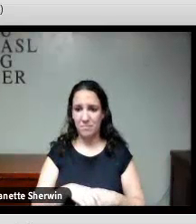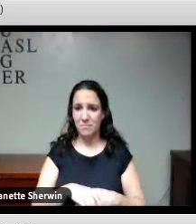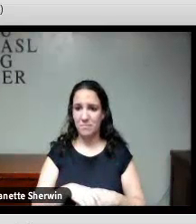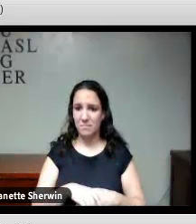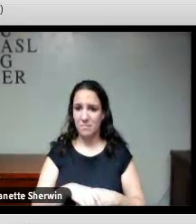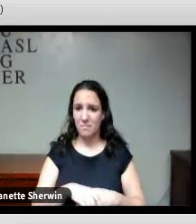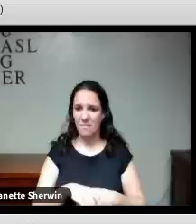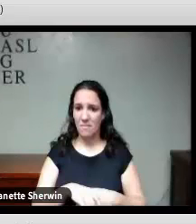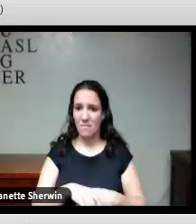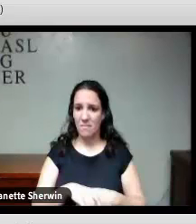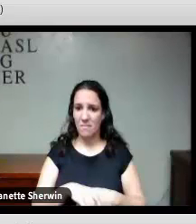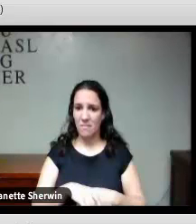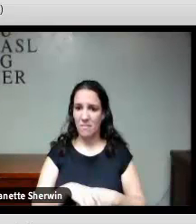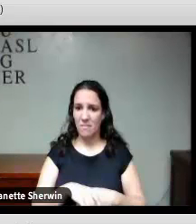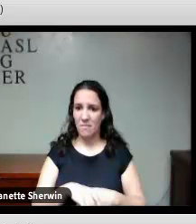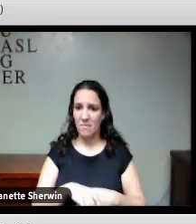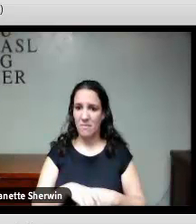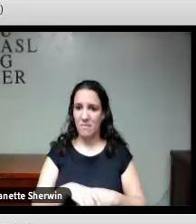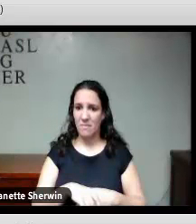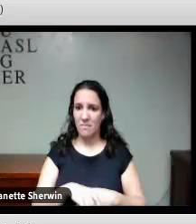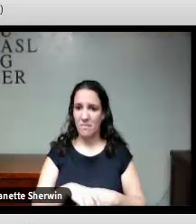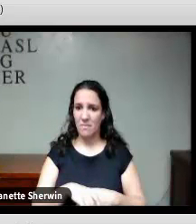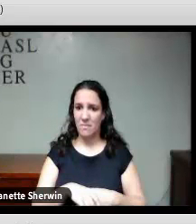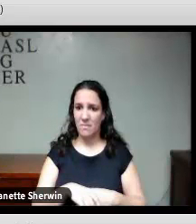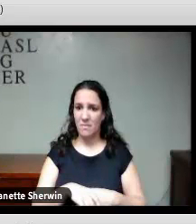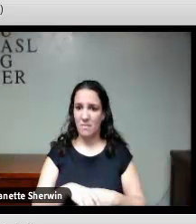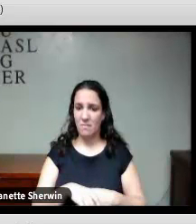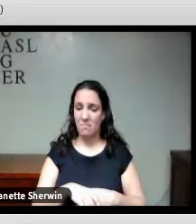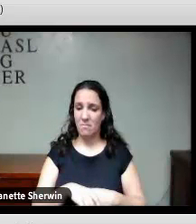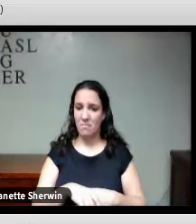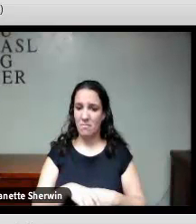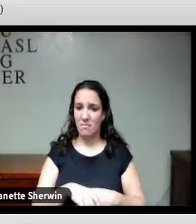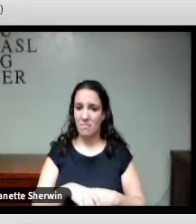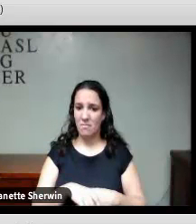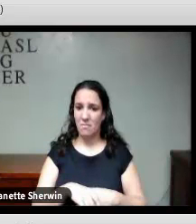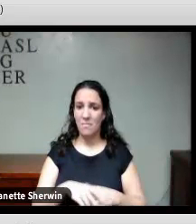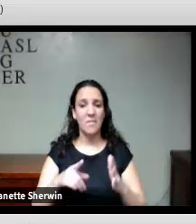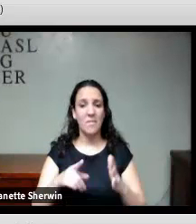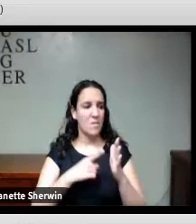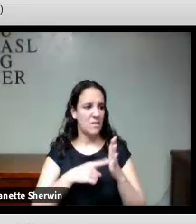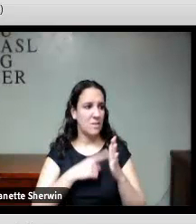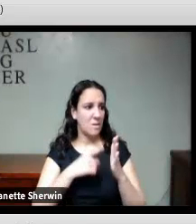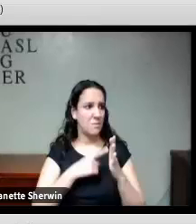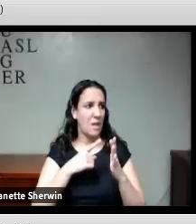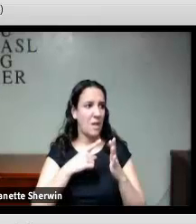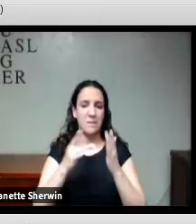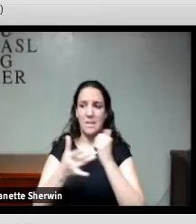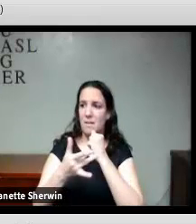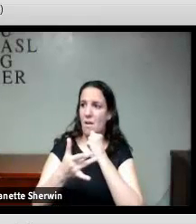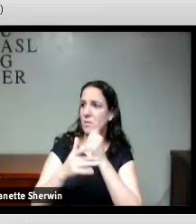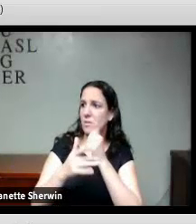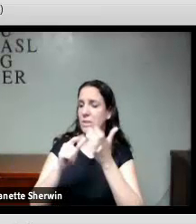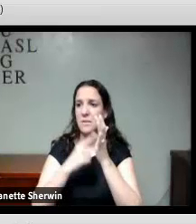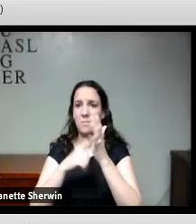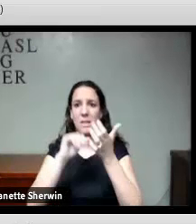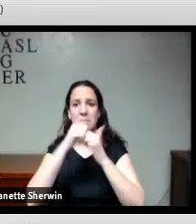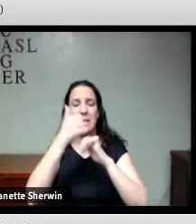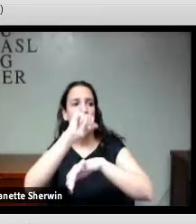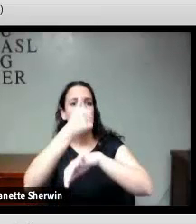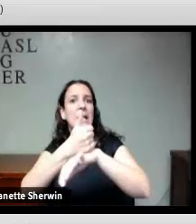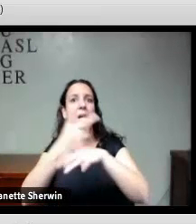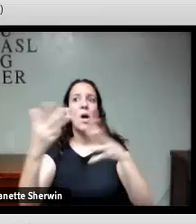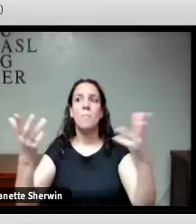around to libraries and set up for things. Sometimes it's the technology, sometimes it's the way the room is set up, whatever. That happens all the time. And I'm thinking to